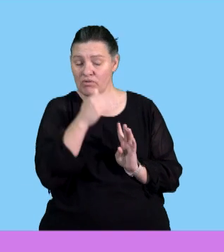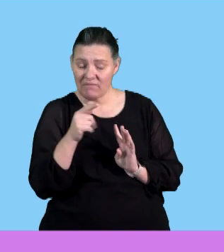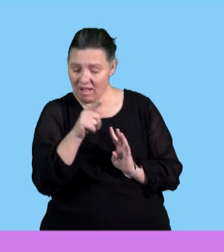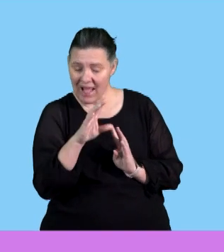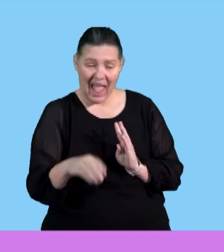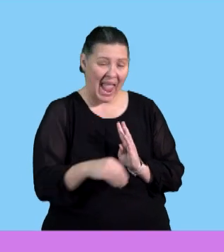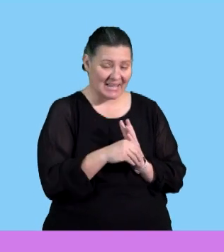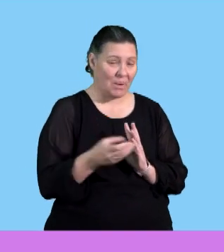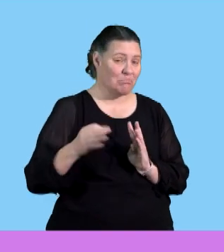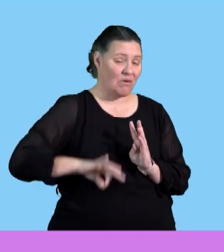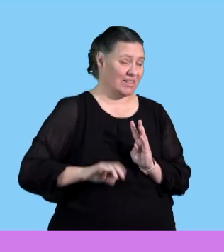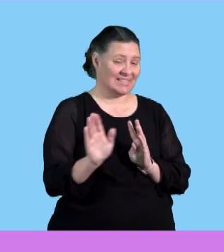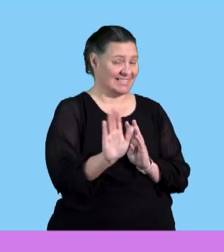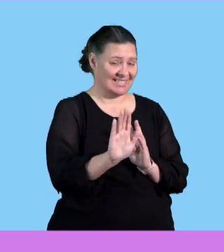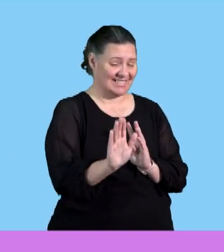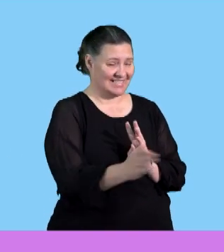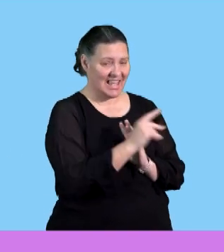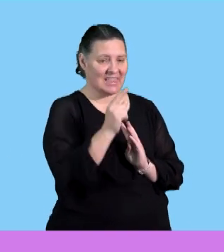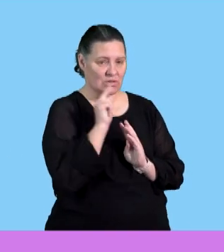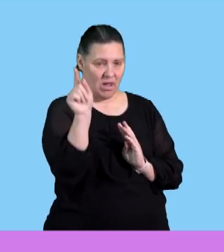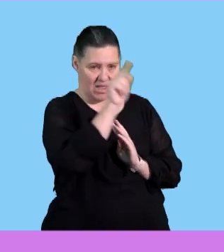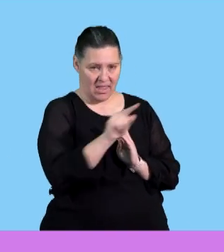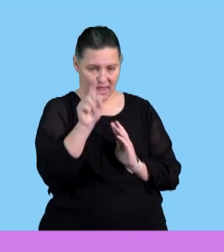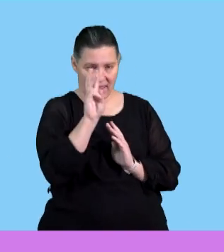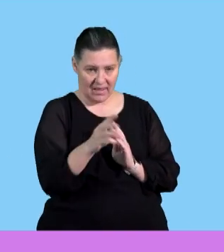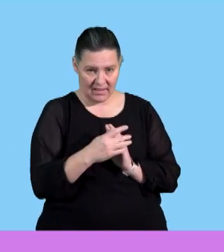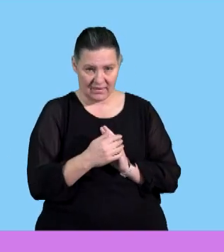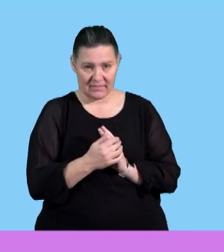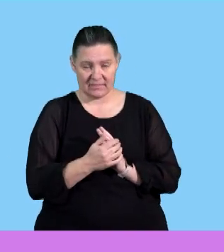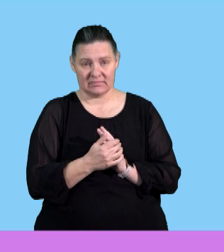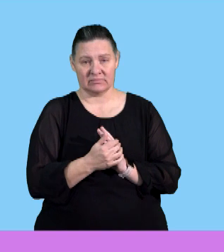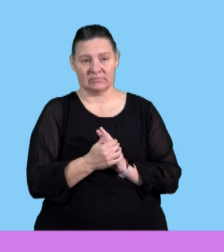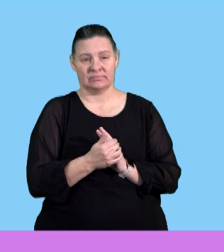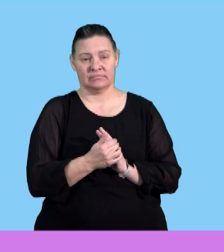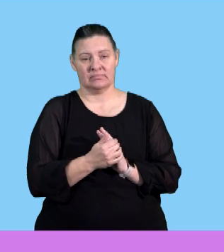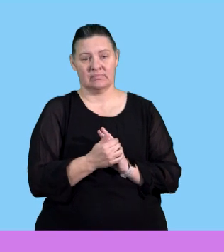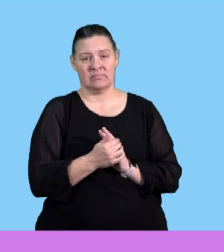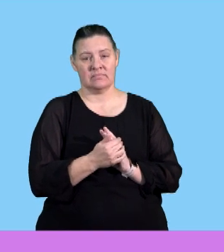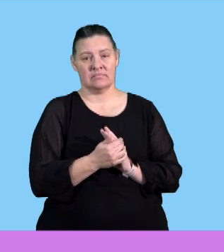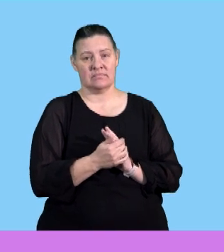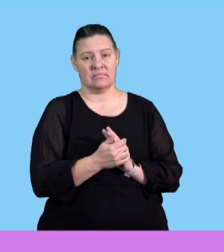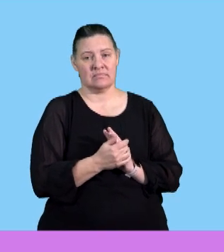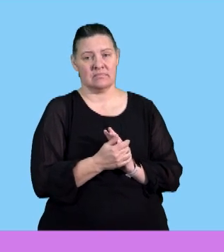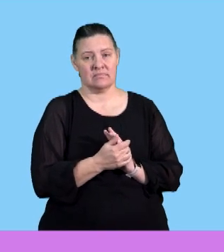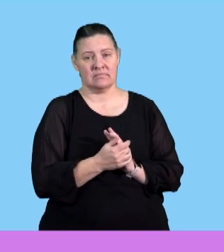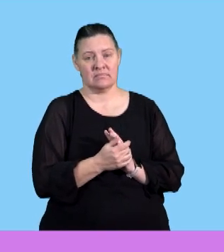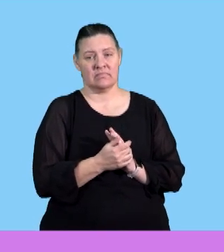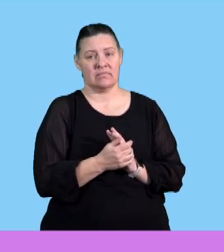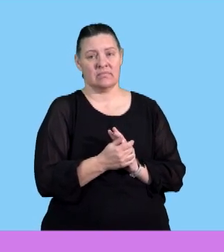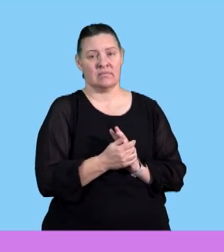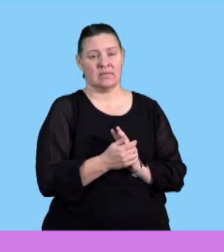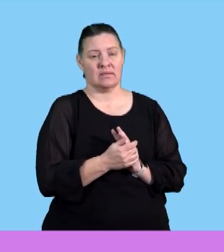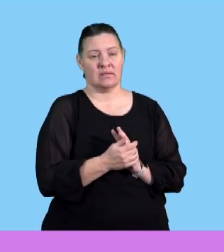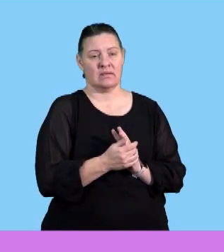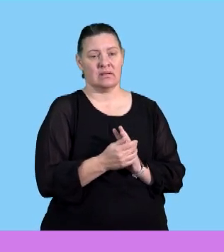do not add the profit. That is why I highlighted it. So it's only then the rent, 200